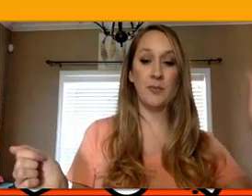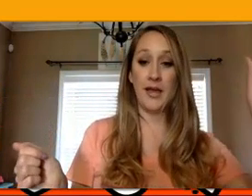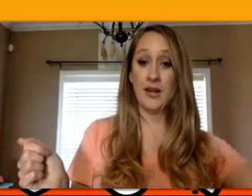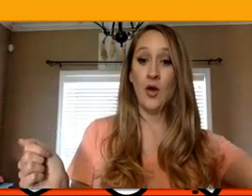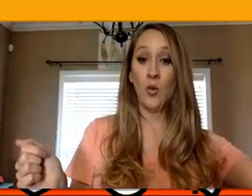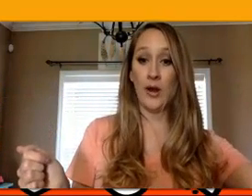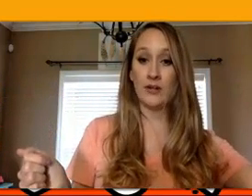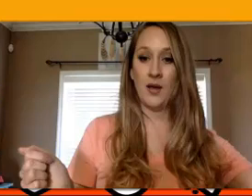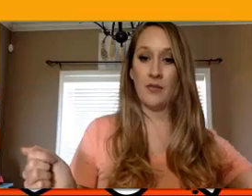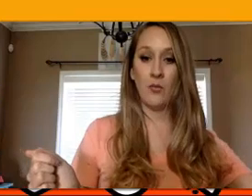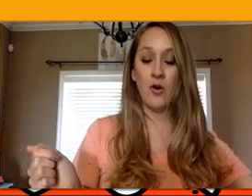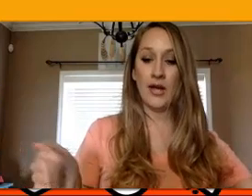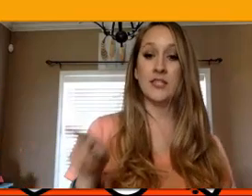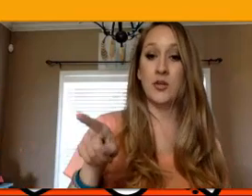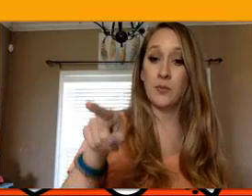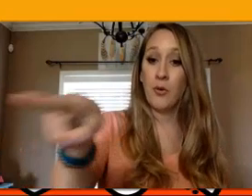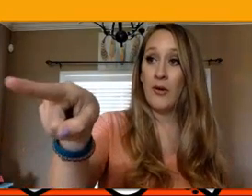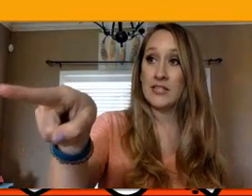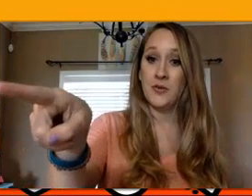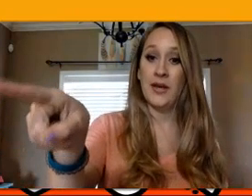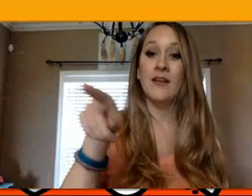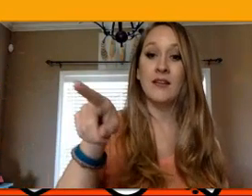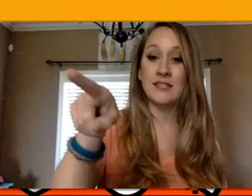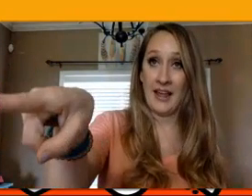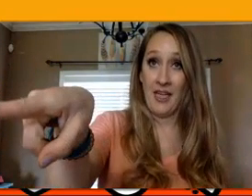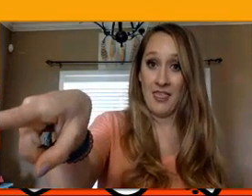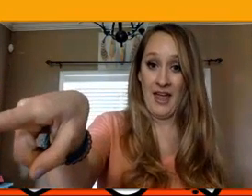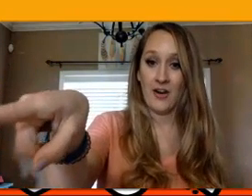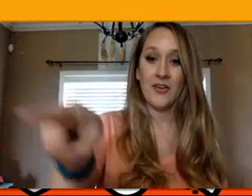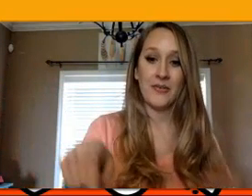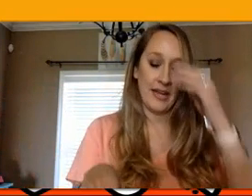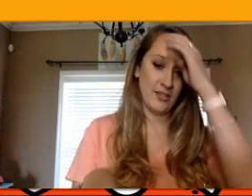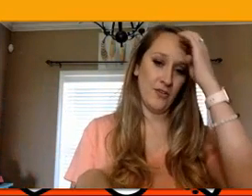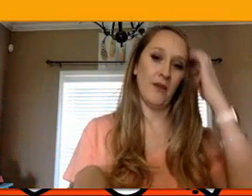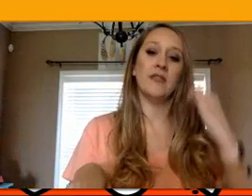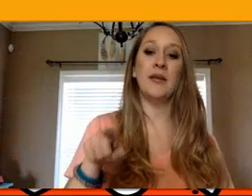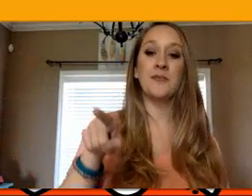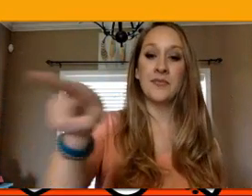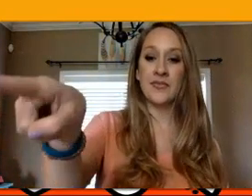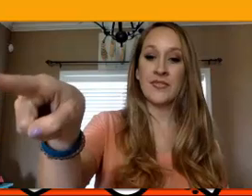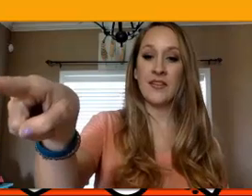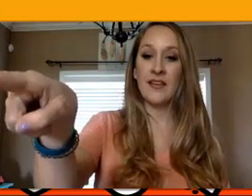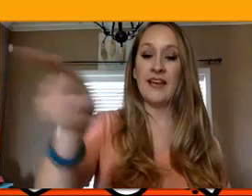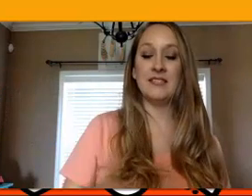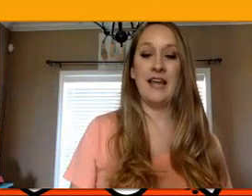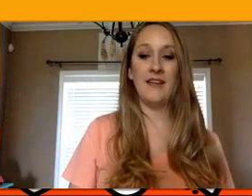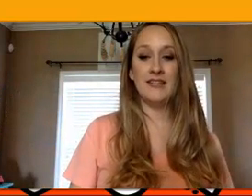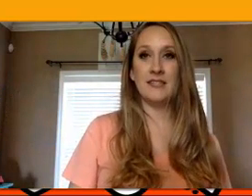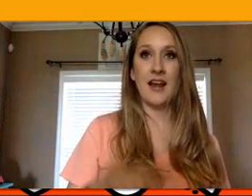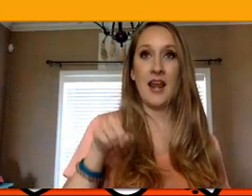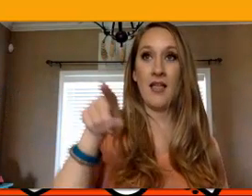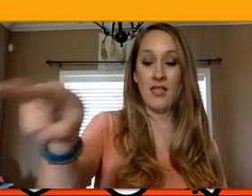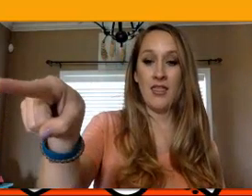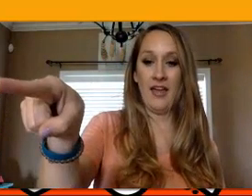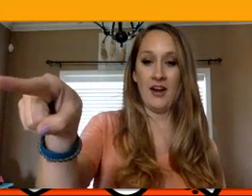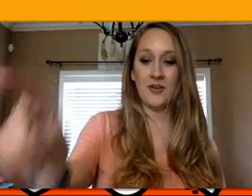to explain where something was, you would point to it, say there. Okay, so do that with me. And say it and